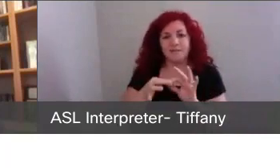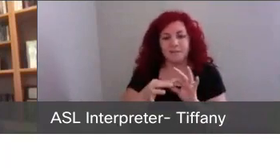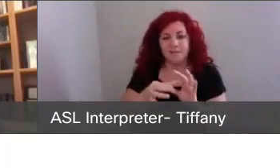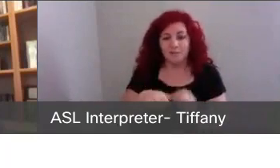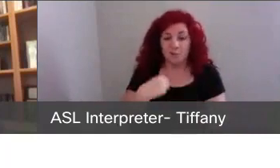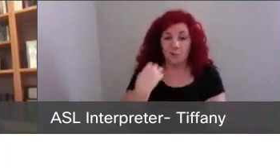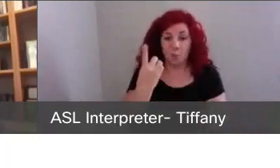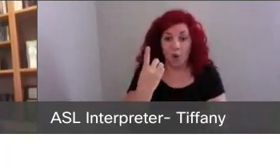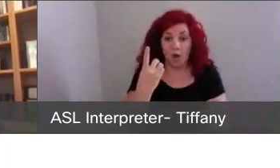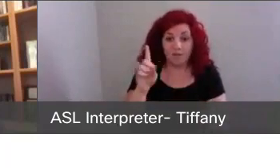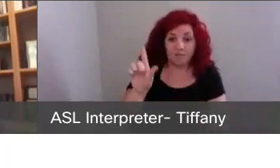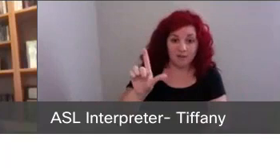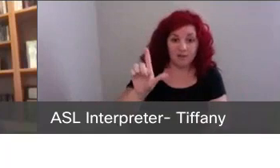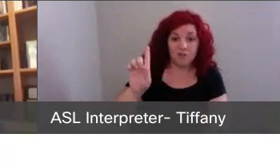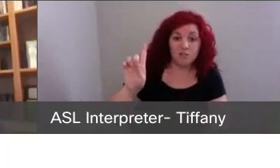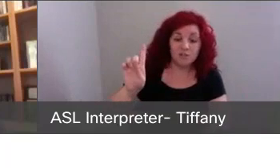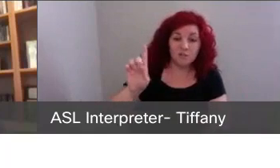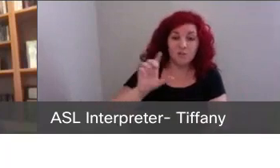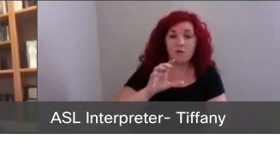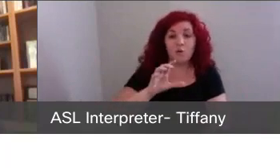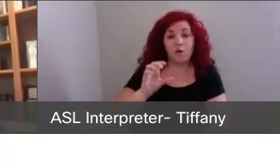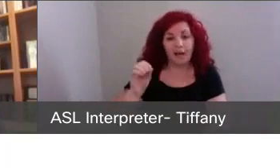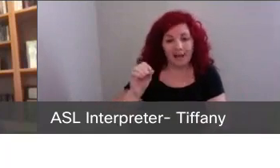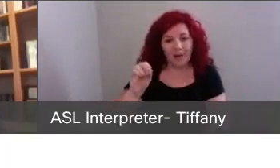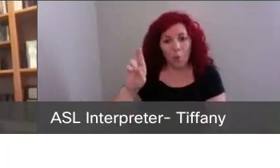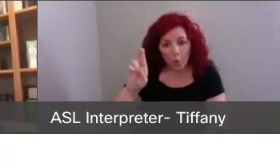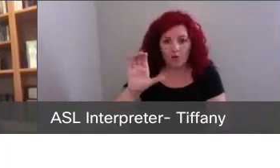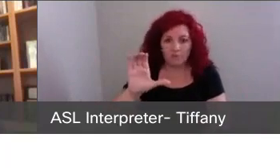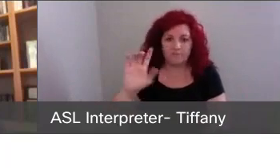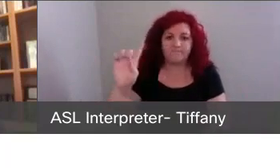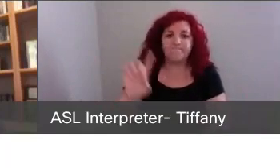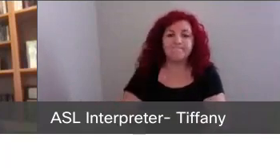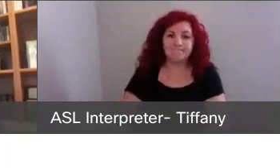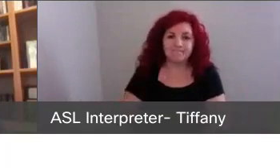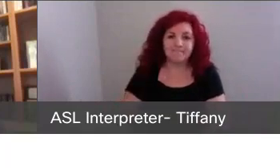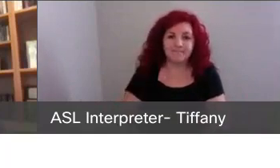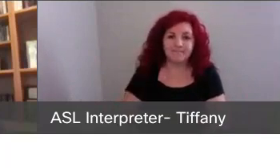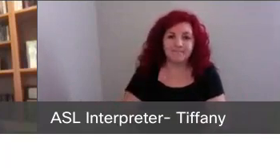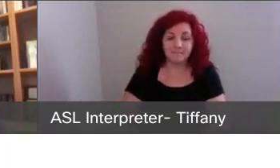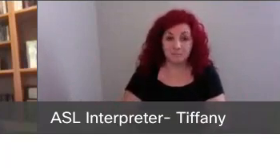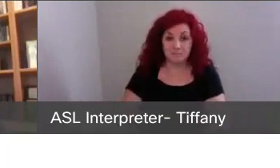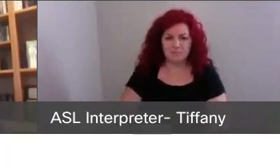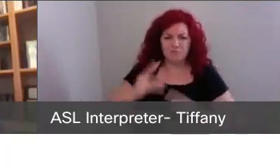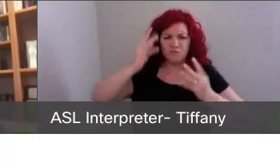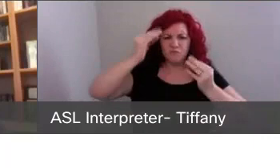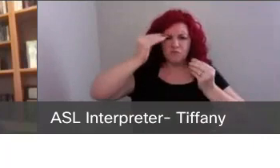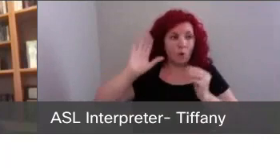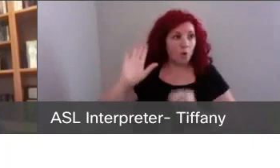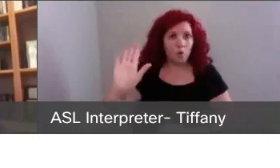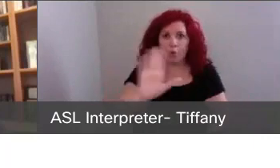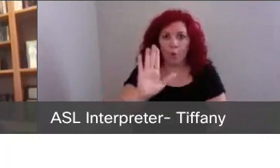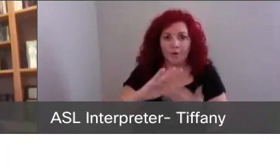one legislative and/or congressional district. As you think about your